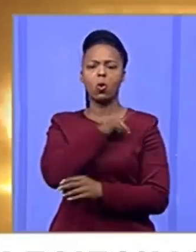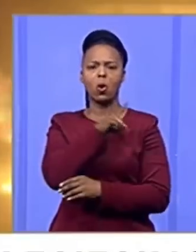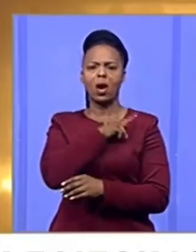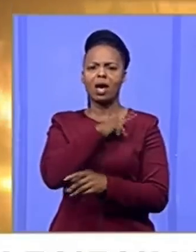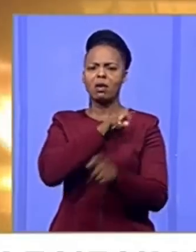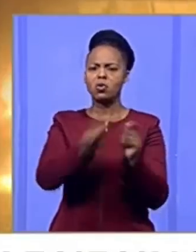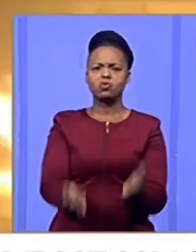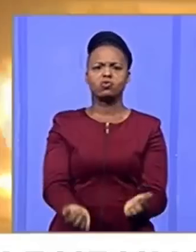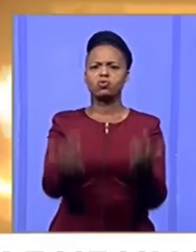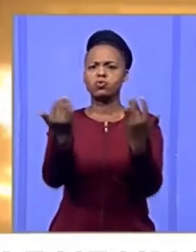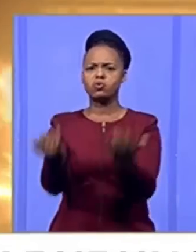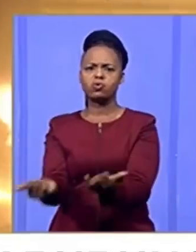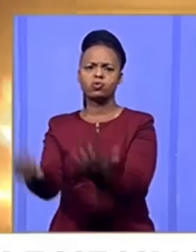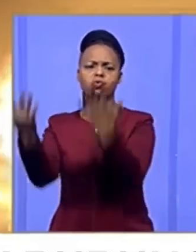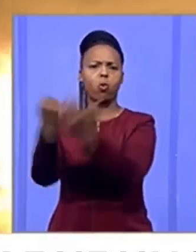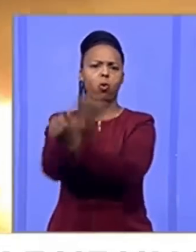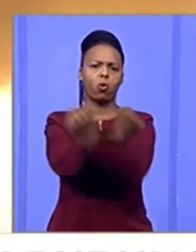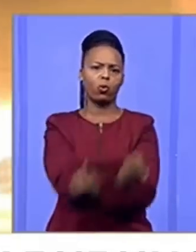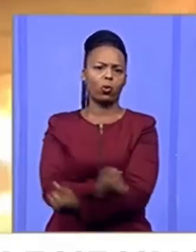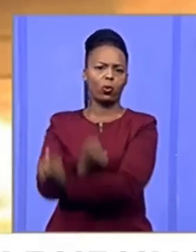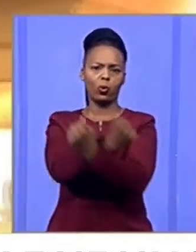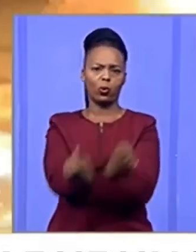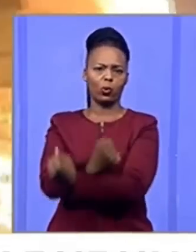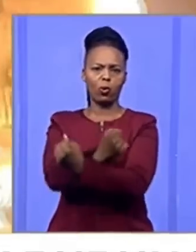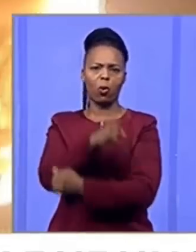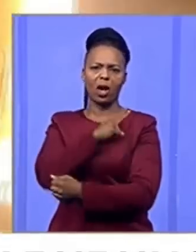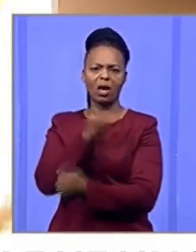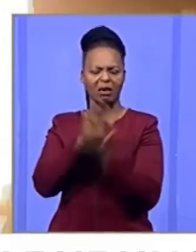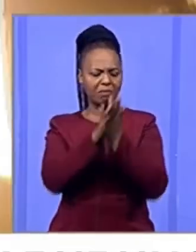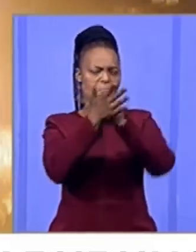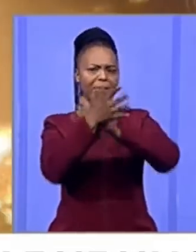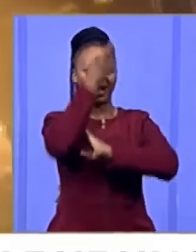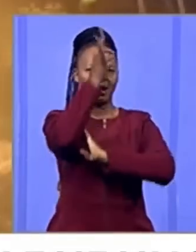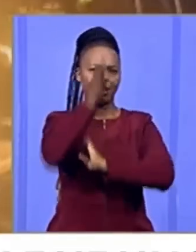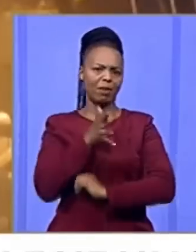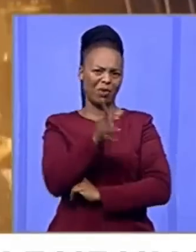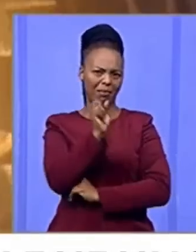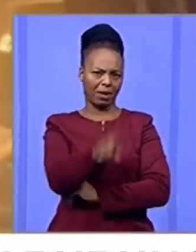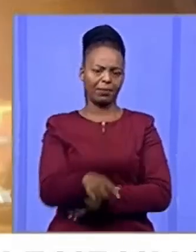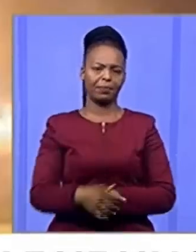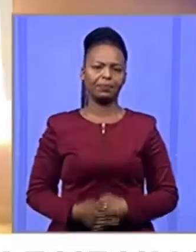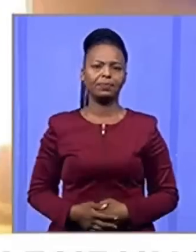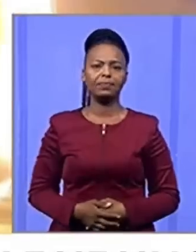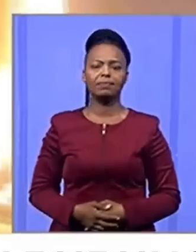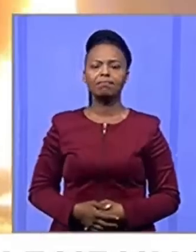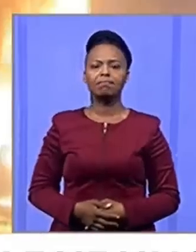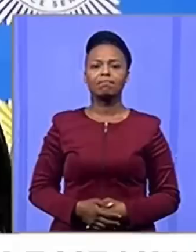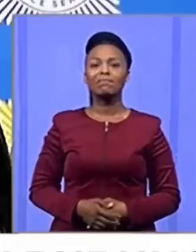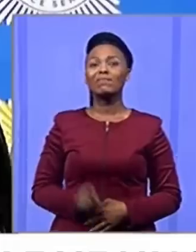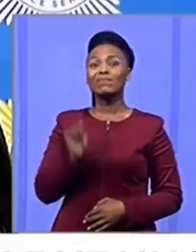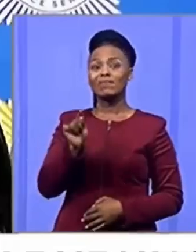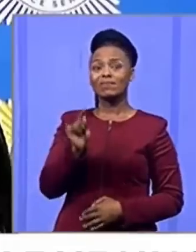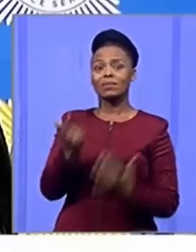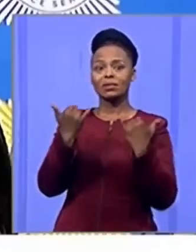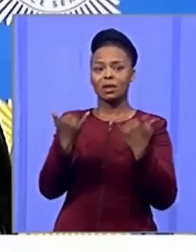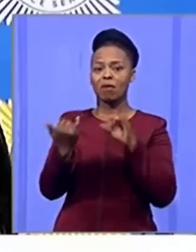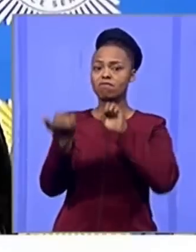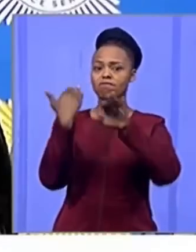seo a se tlhalositšego bjalo ka maiteko wa go sepela mmušo ka tlase ga maoto. We have increased our